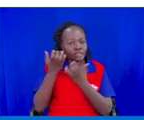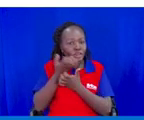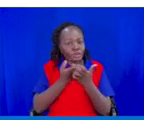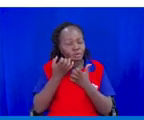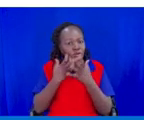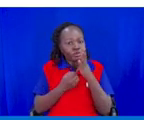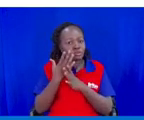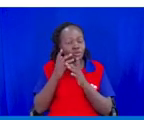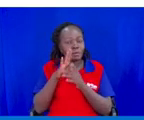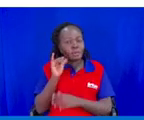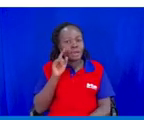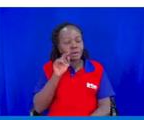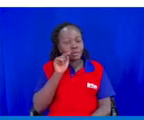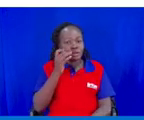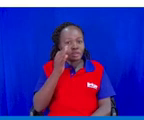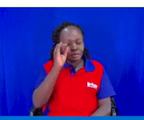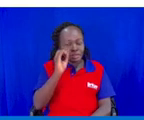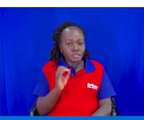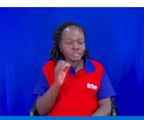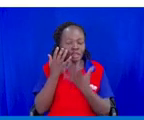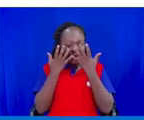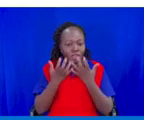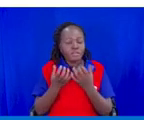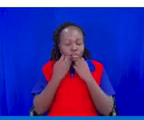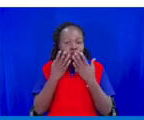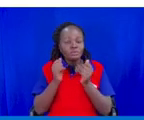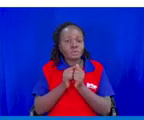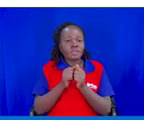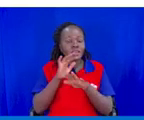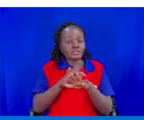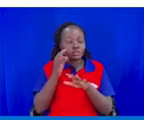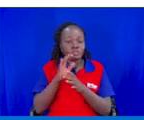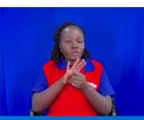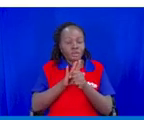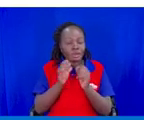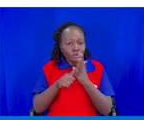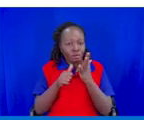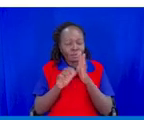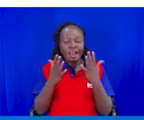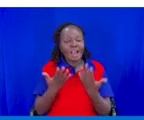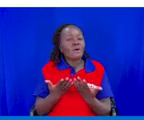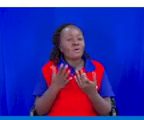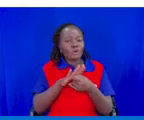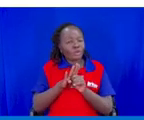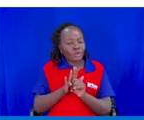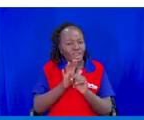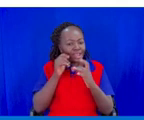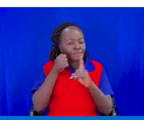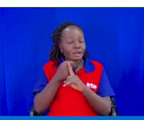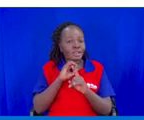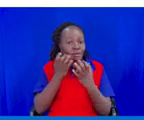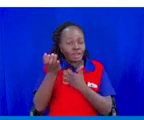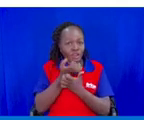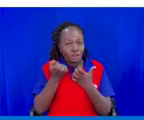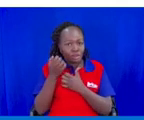1.3%, it's heavily informed by the effect of COVID-19, how COVID-19 has impacted our economy.